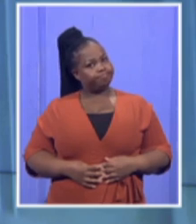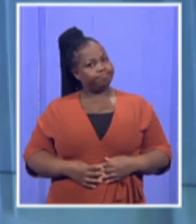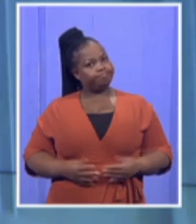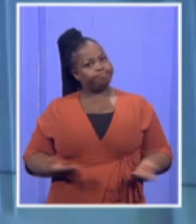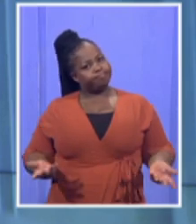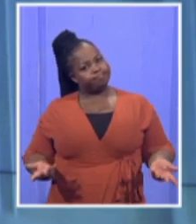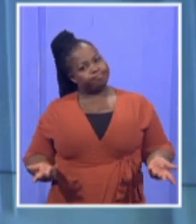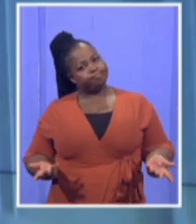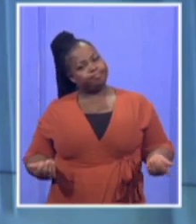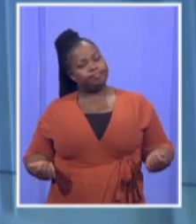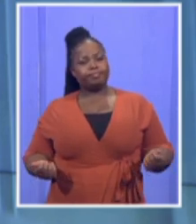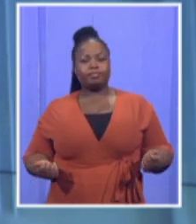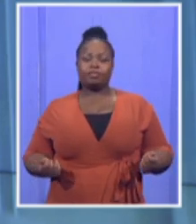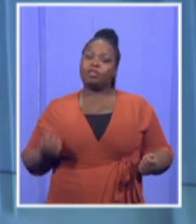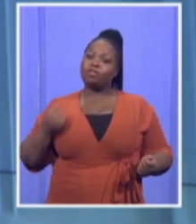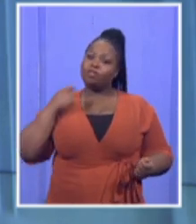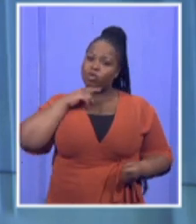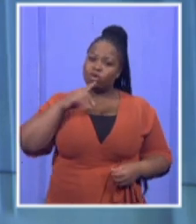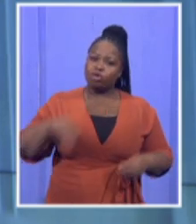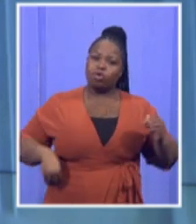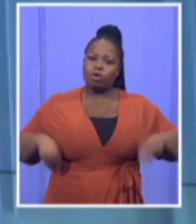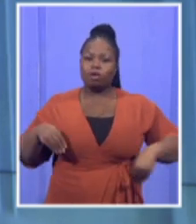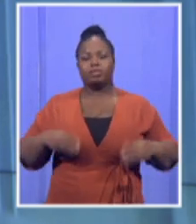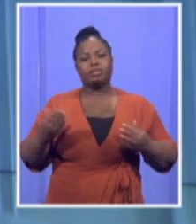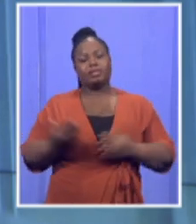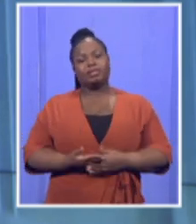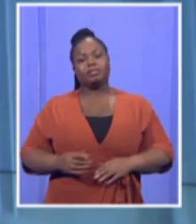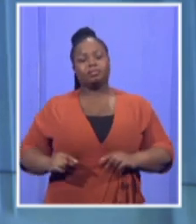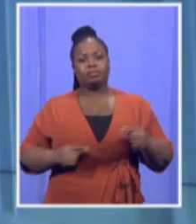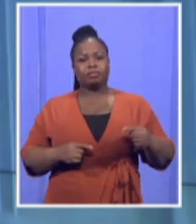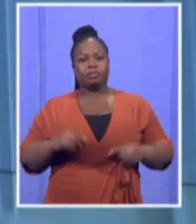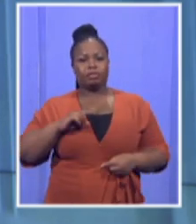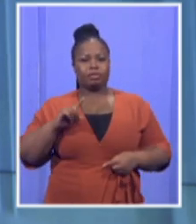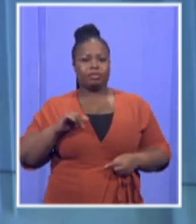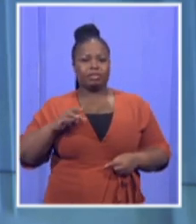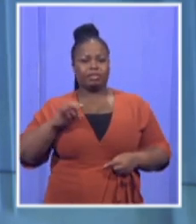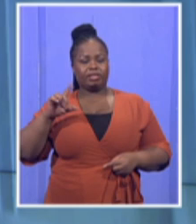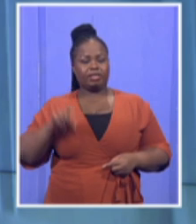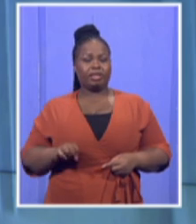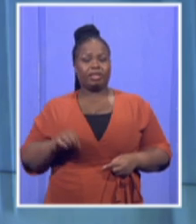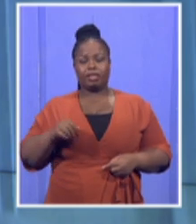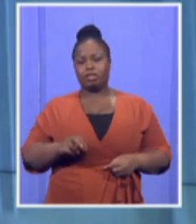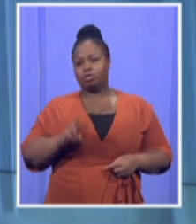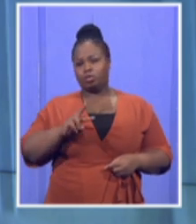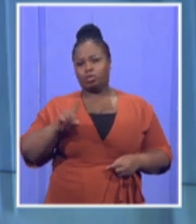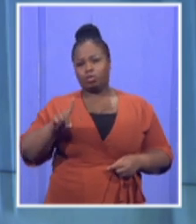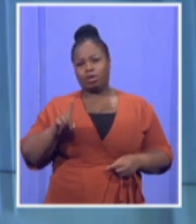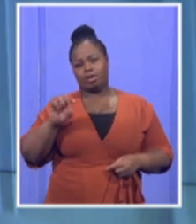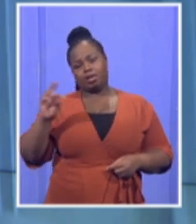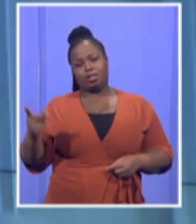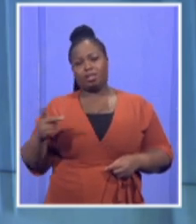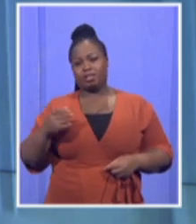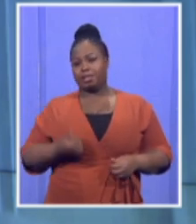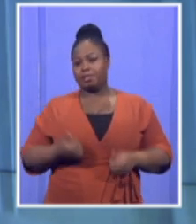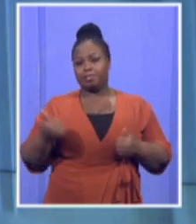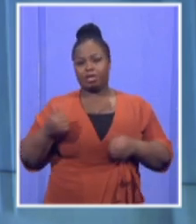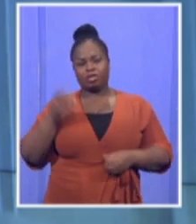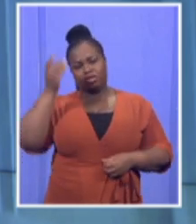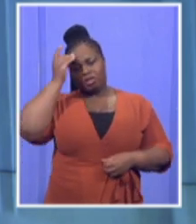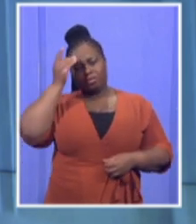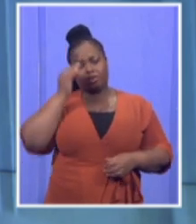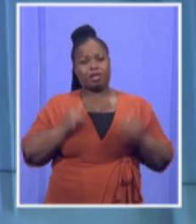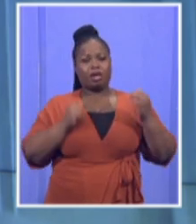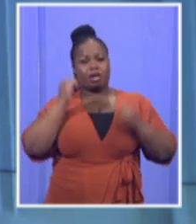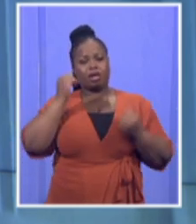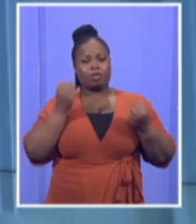The fraud and corruption case against Zandile Gumede and 21 others is back in the Durban High Court, sitting in the Durban Magistrates